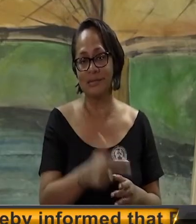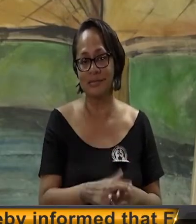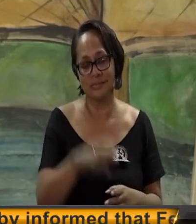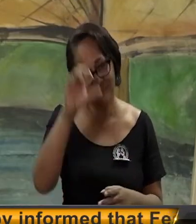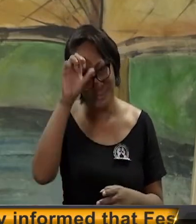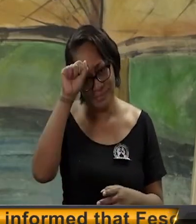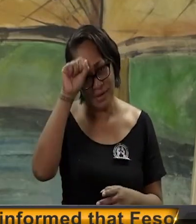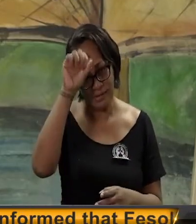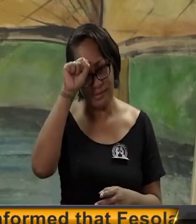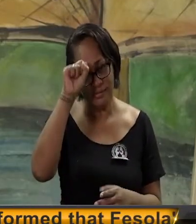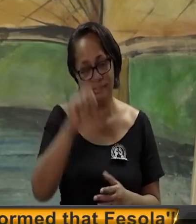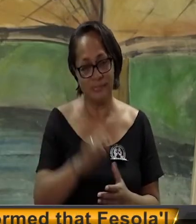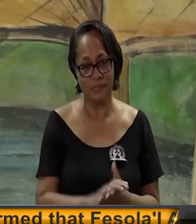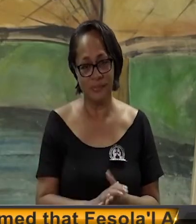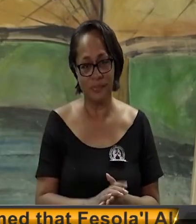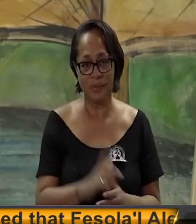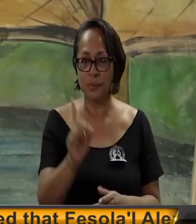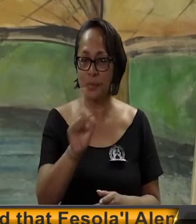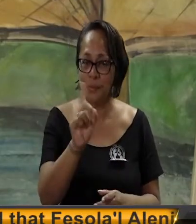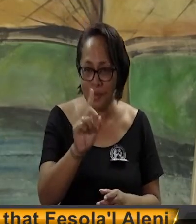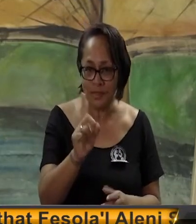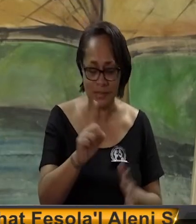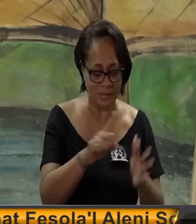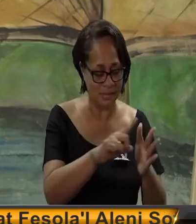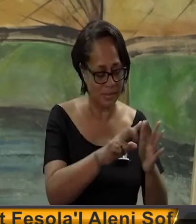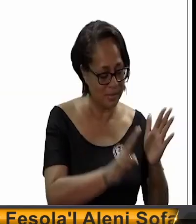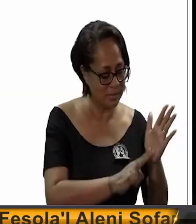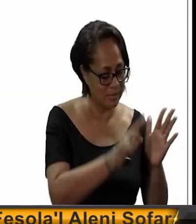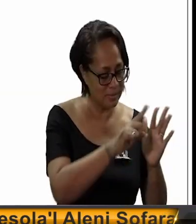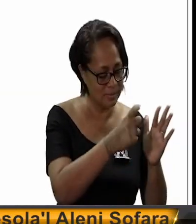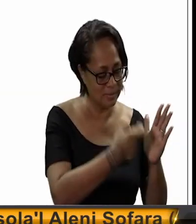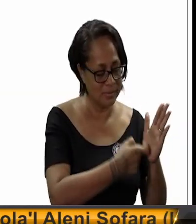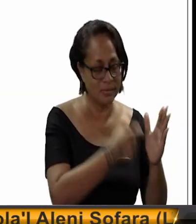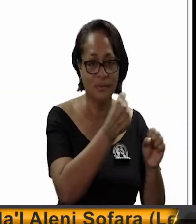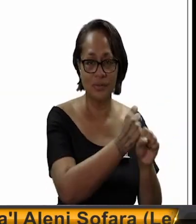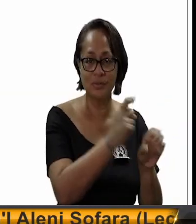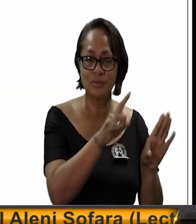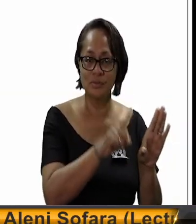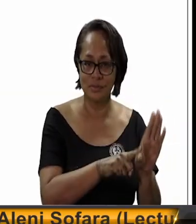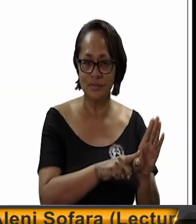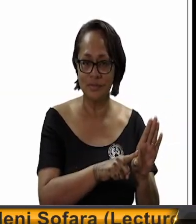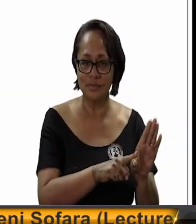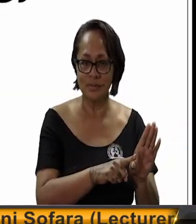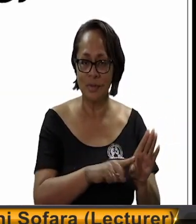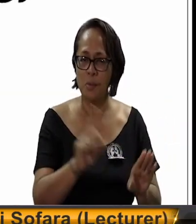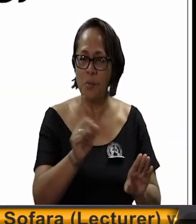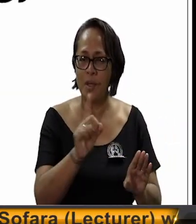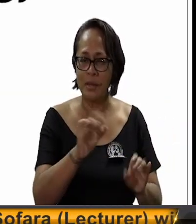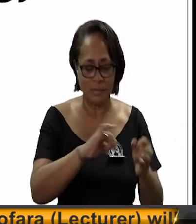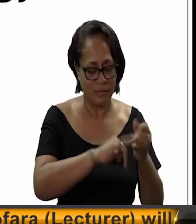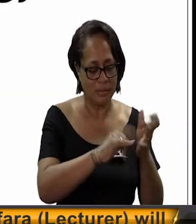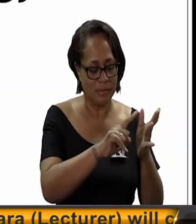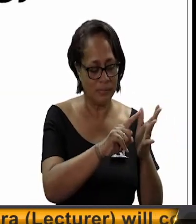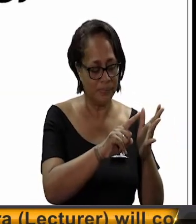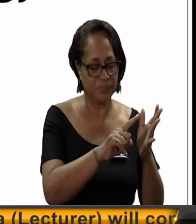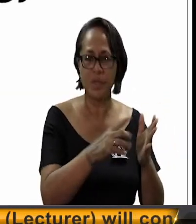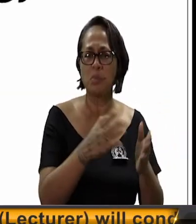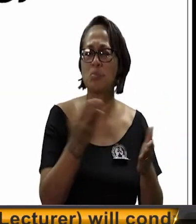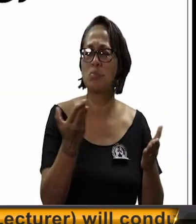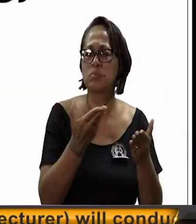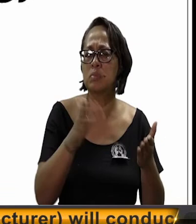our memory, and you should already be knowing what is energy, what sources of energy